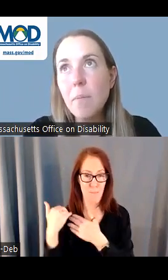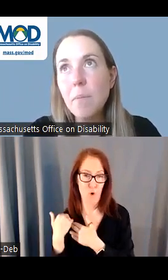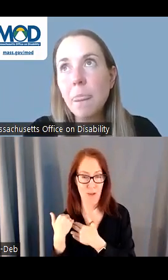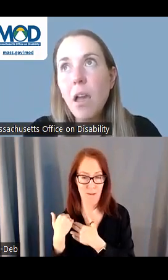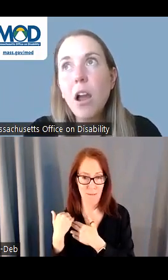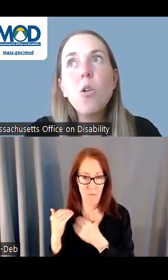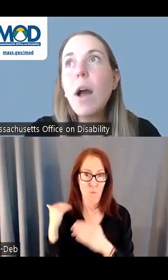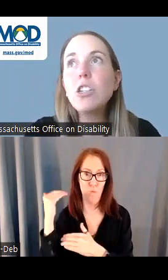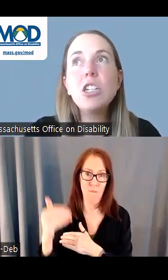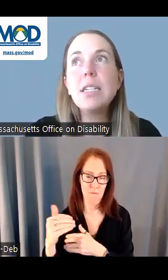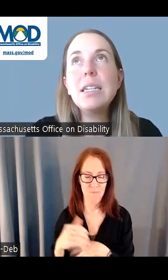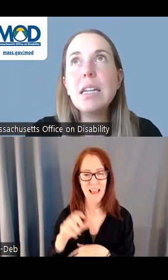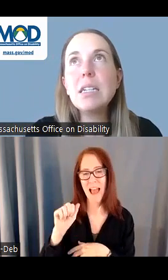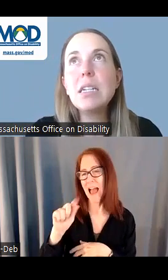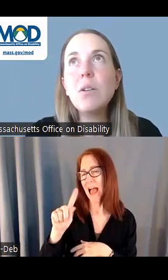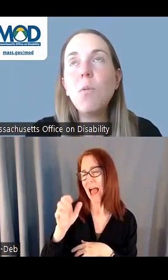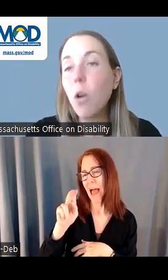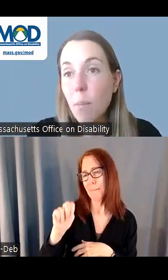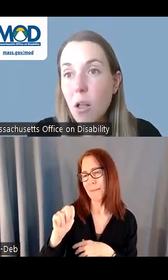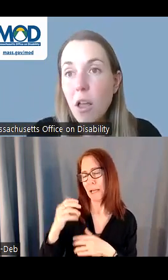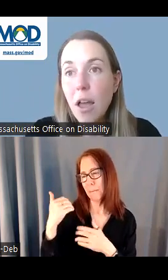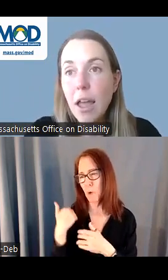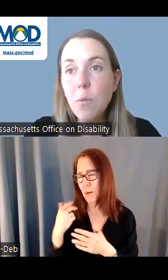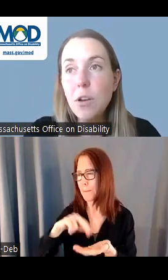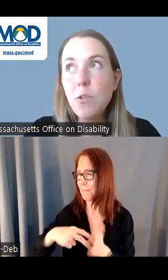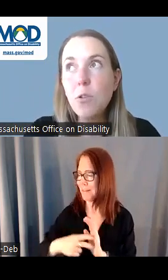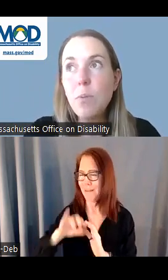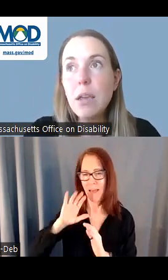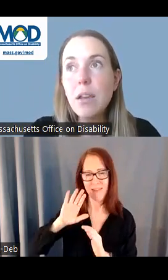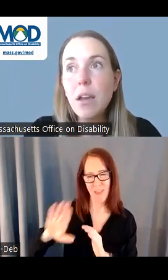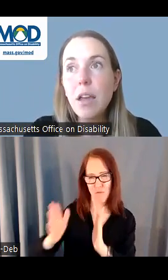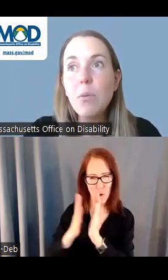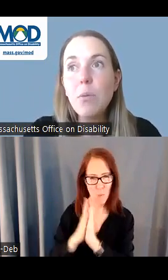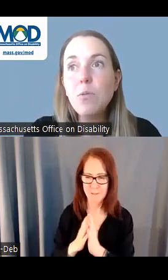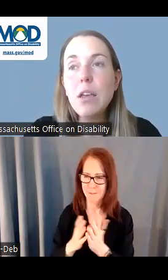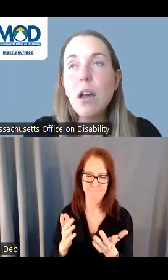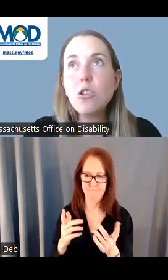our request just isn't workable. It would be